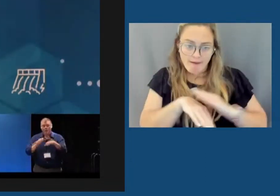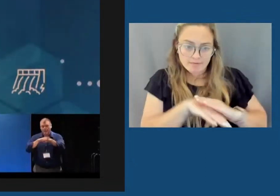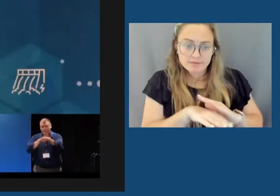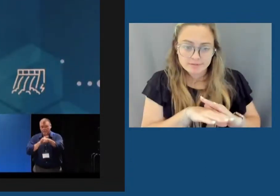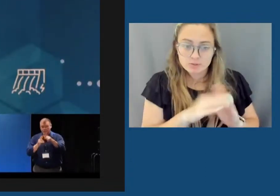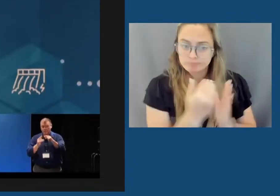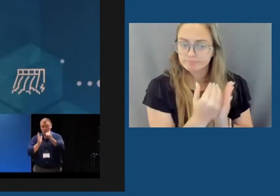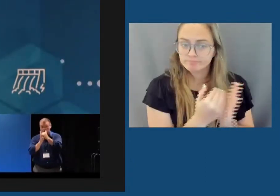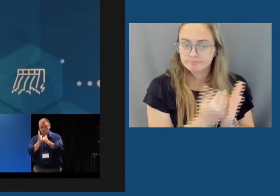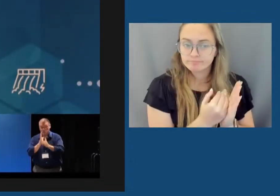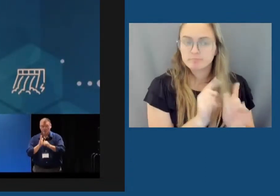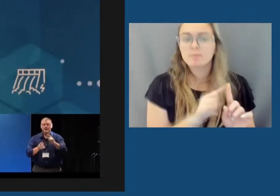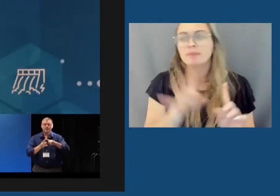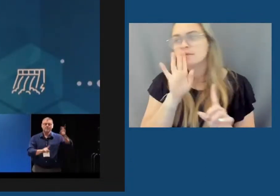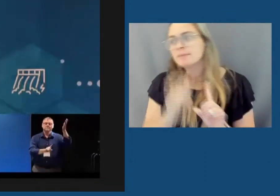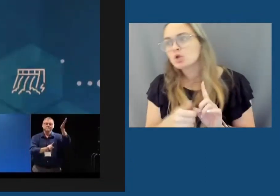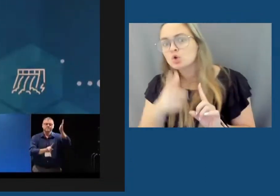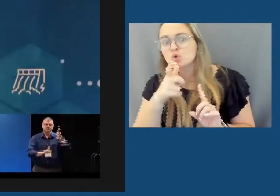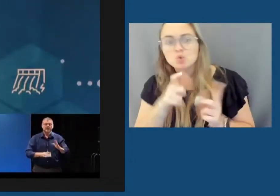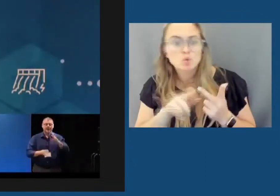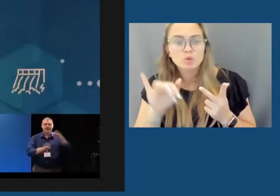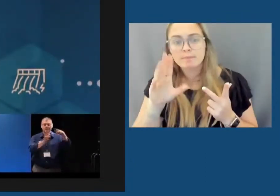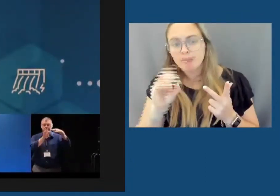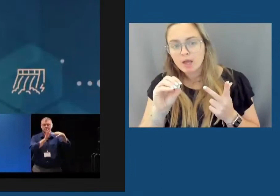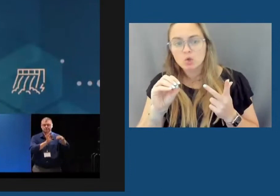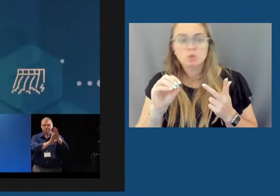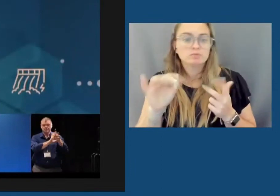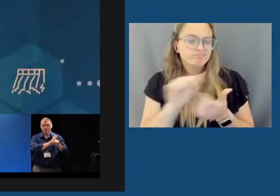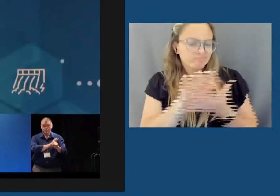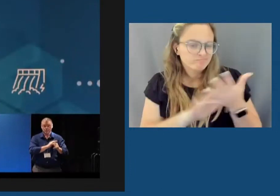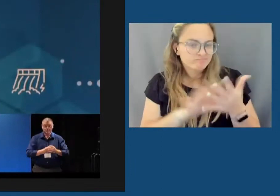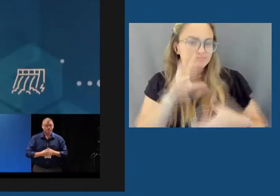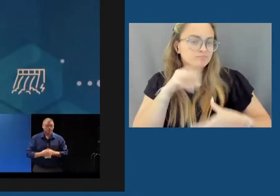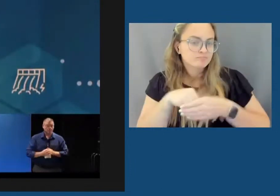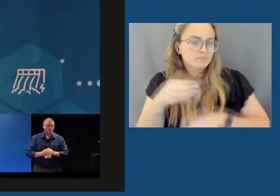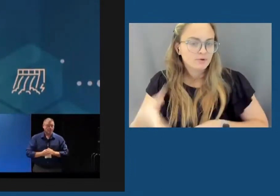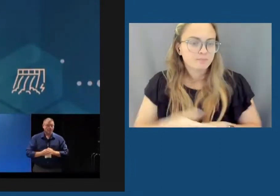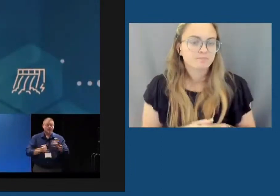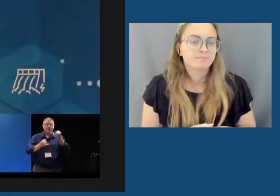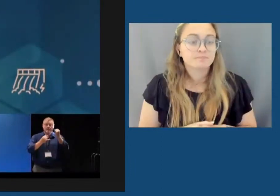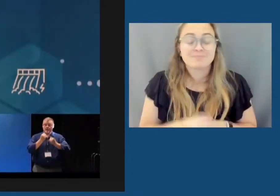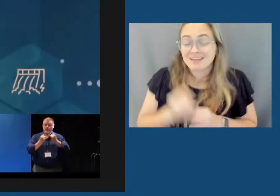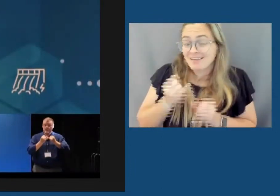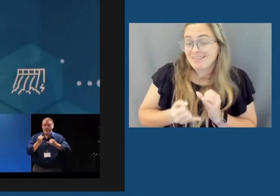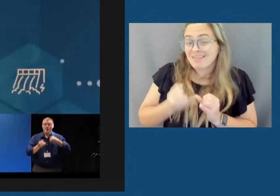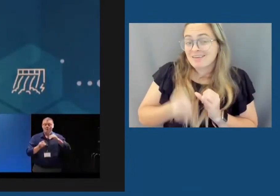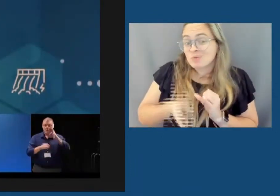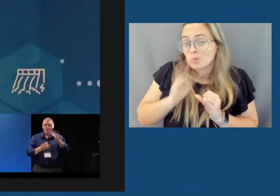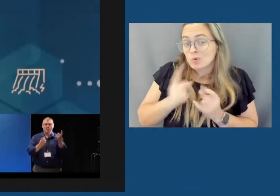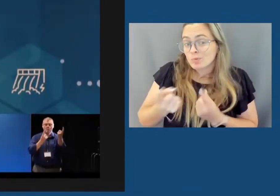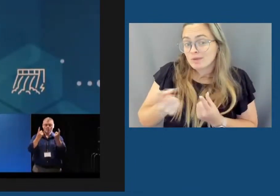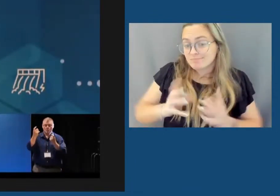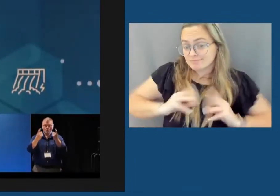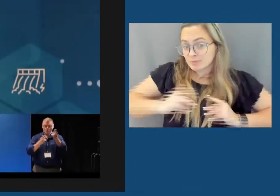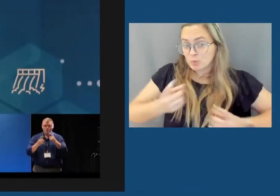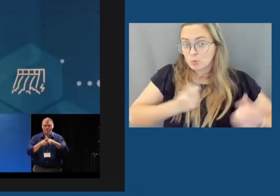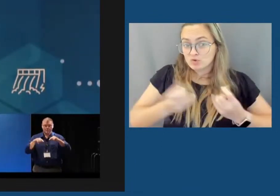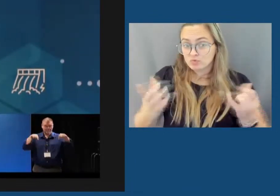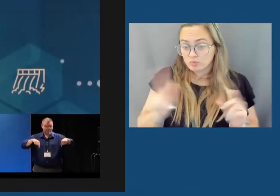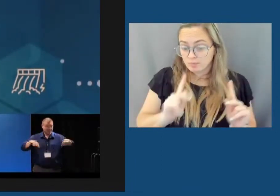agenda, but the speakers and their bios as well. Last but not least, we'll be taking questions from those here in the